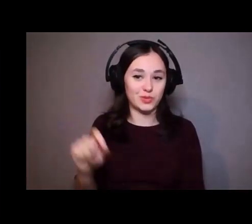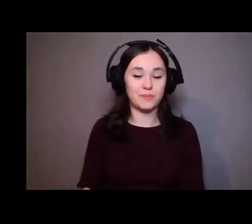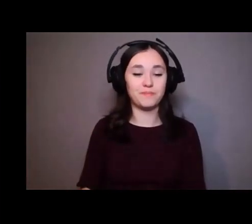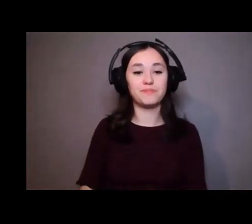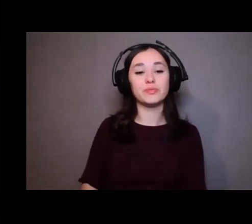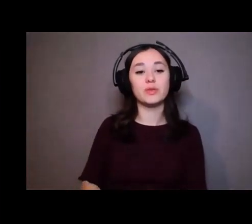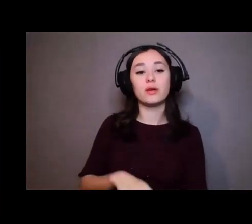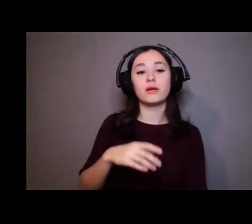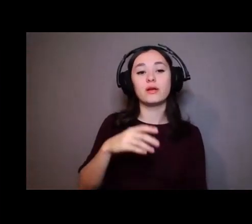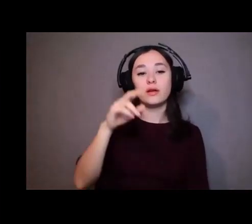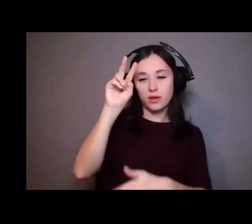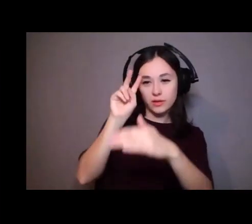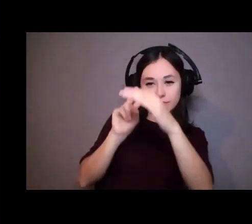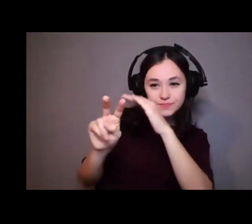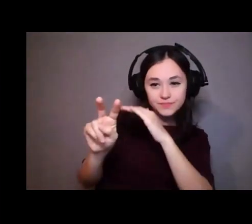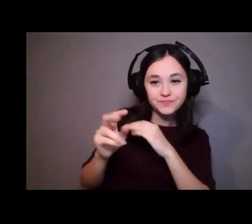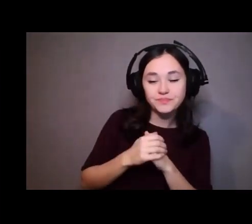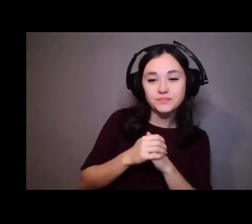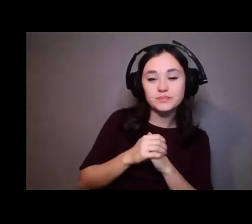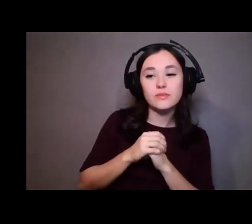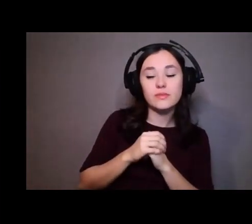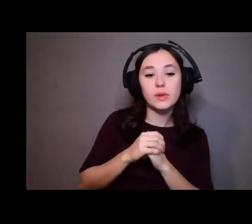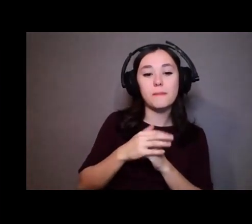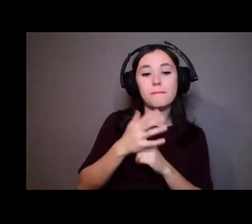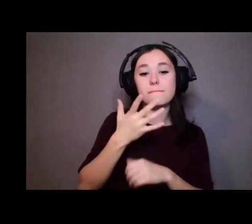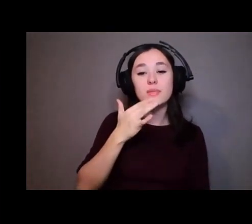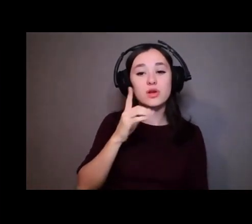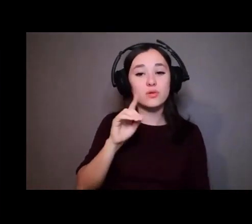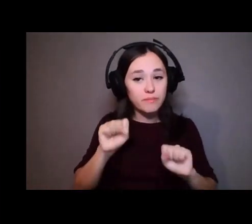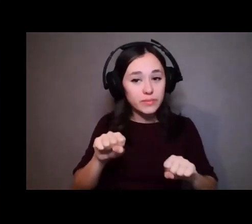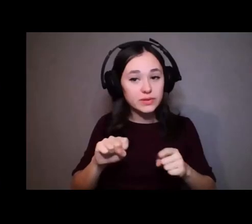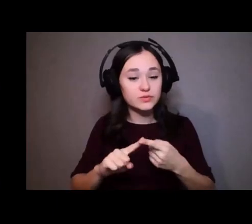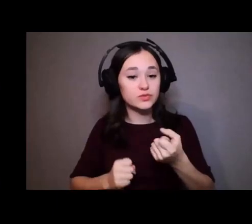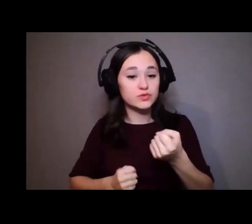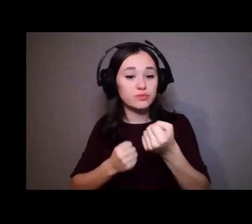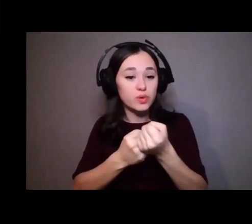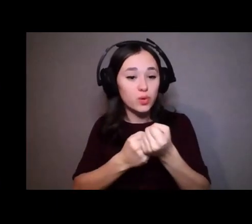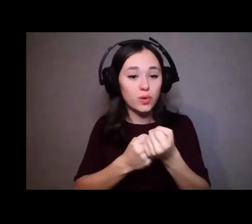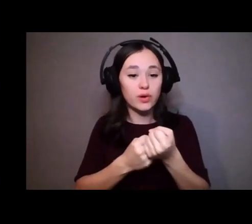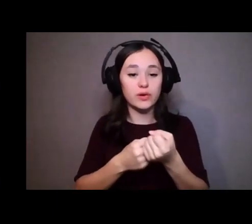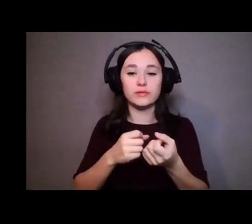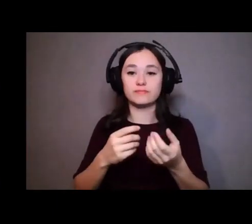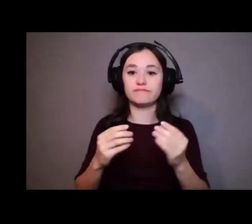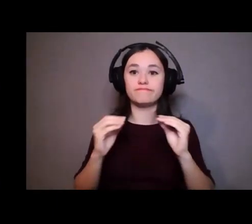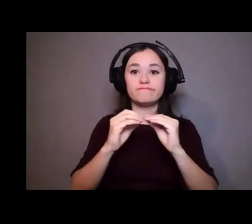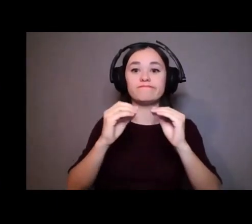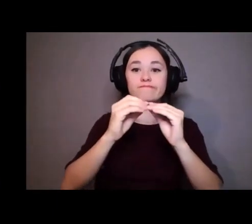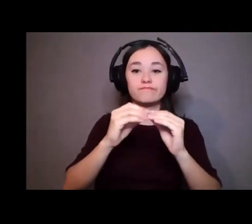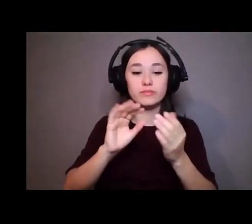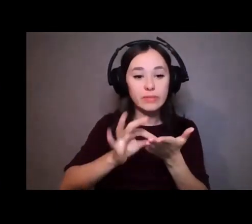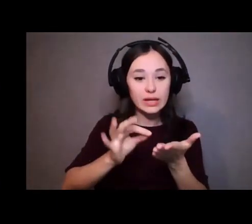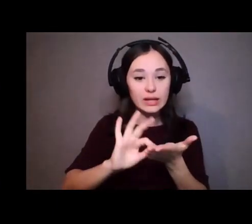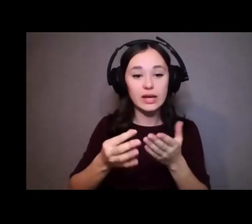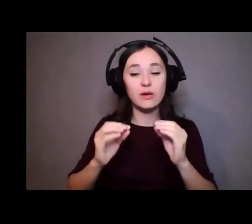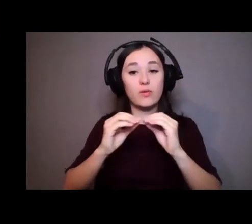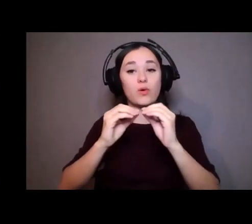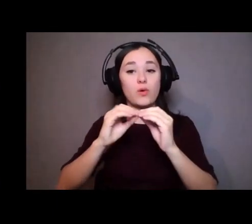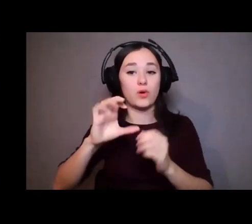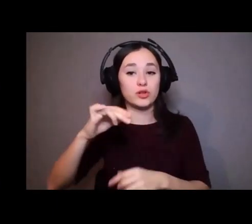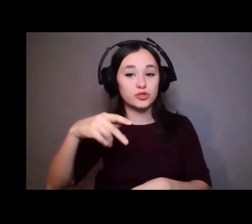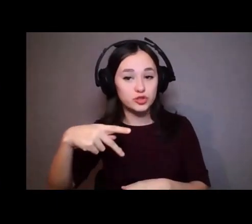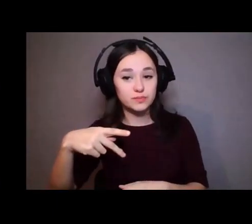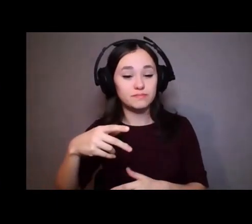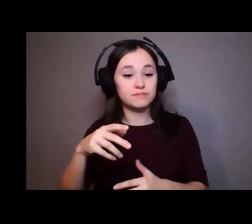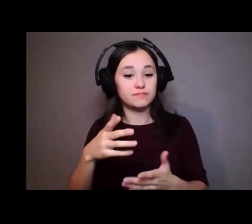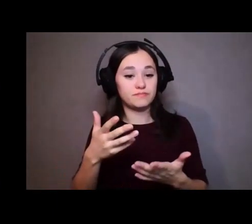Colorado's ability to support a growing Medicaid and CHIP state share will likely be further constrained by new challenges